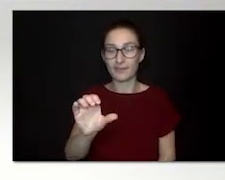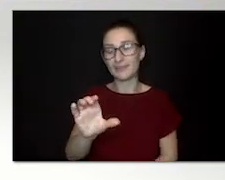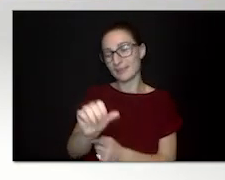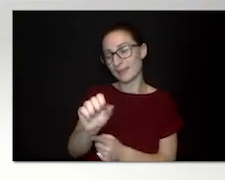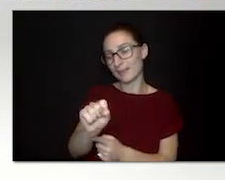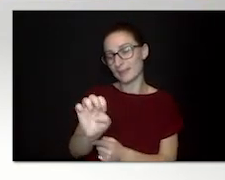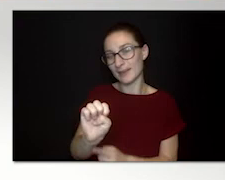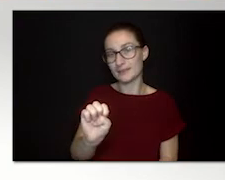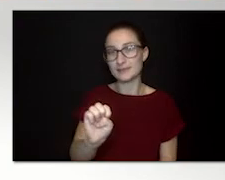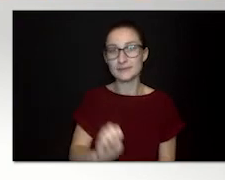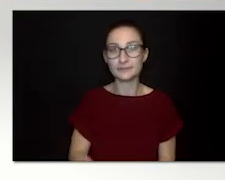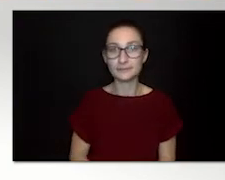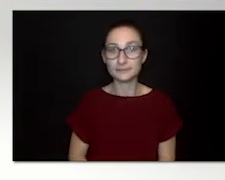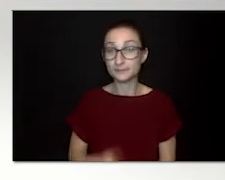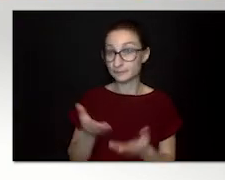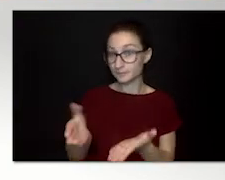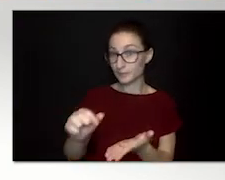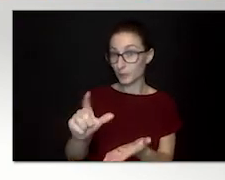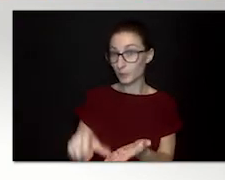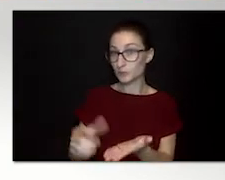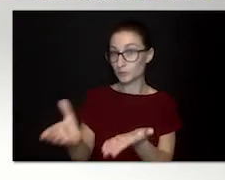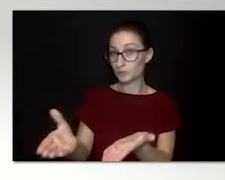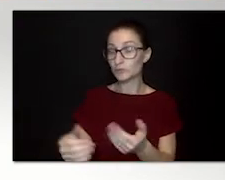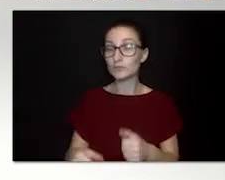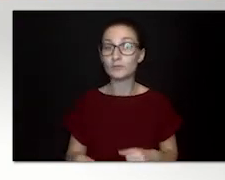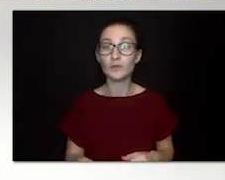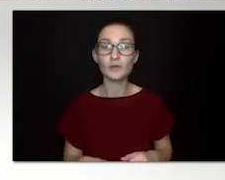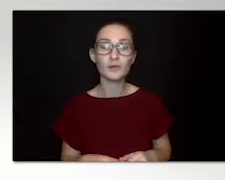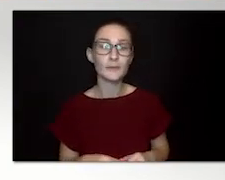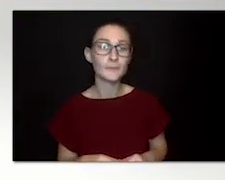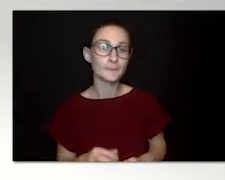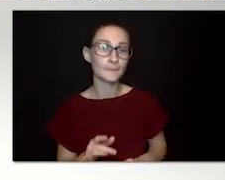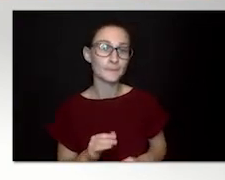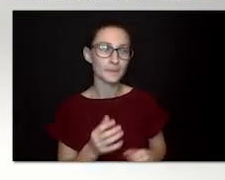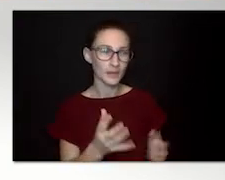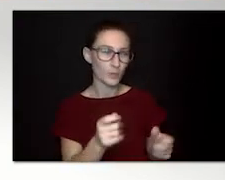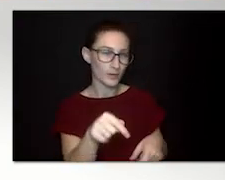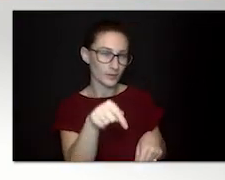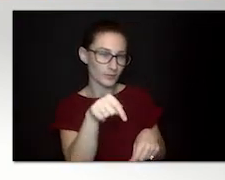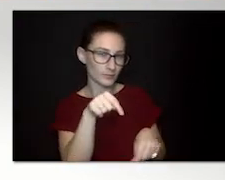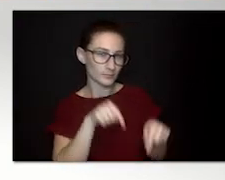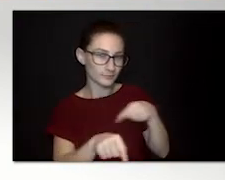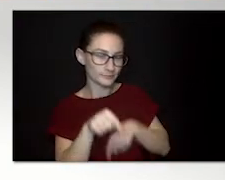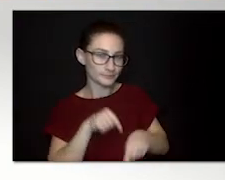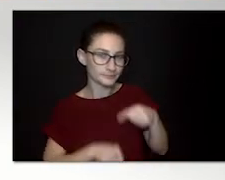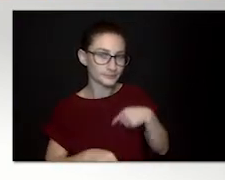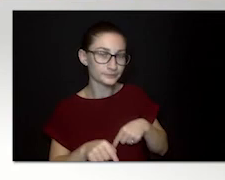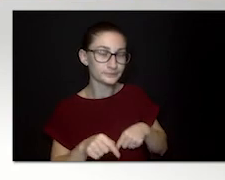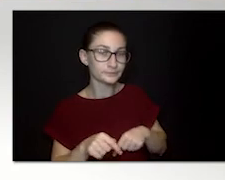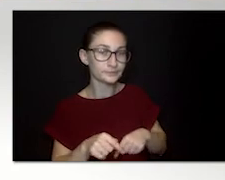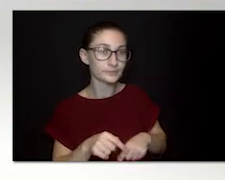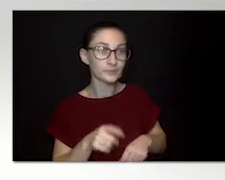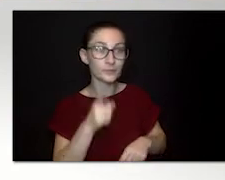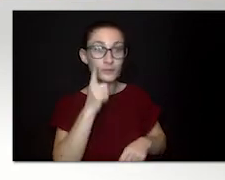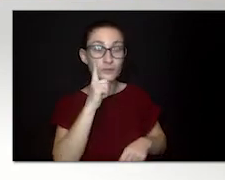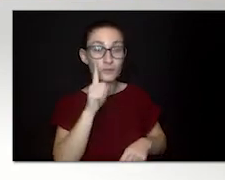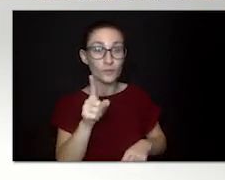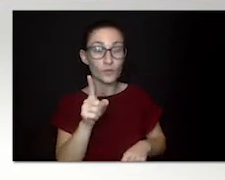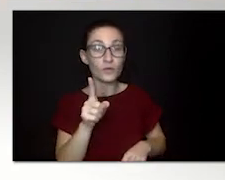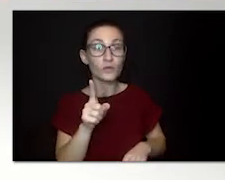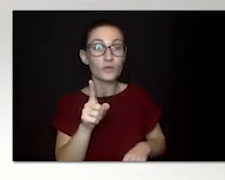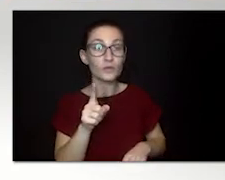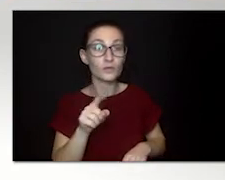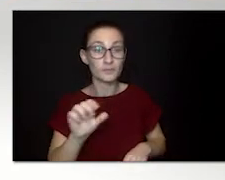not. I think we had one in here from earlier. To kind of go back to what you had said about the like